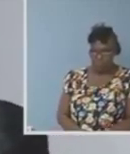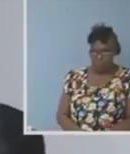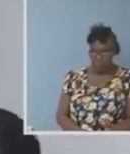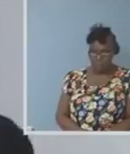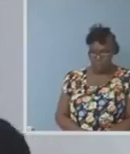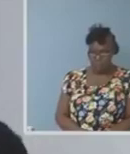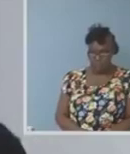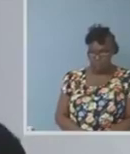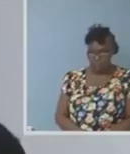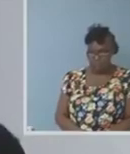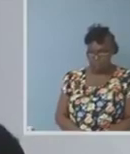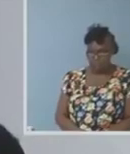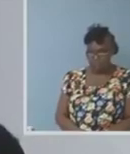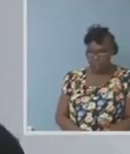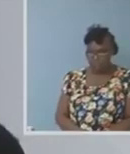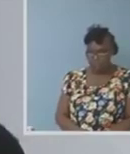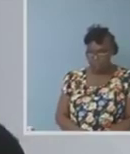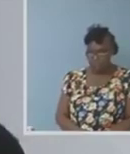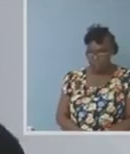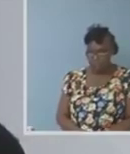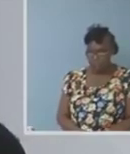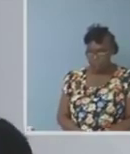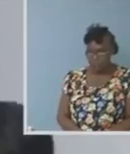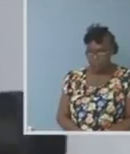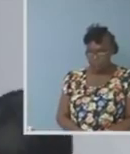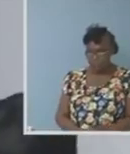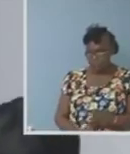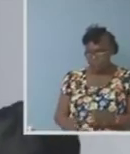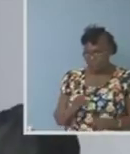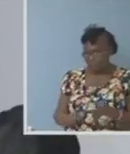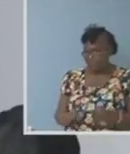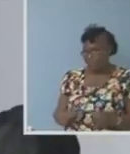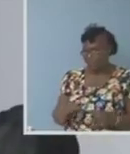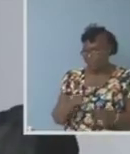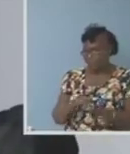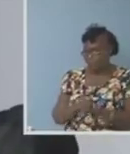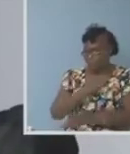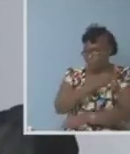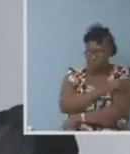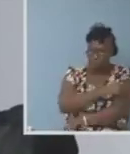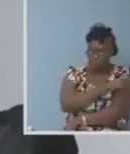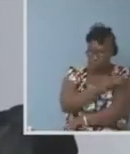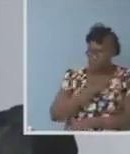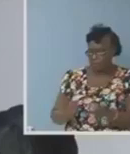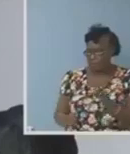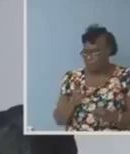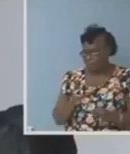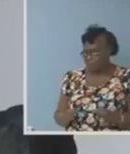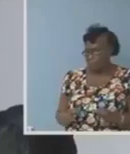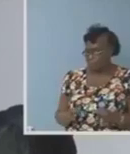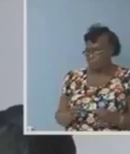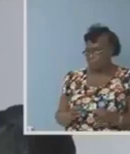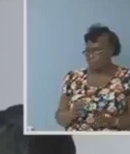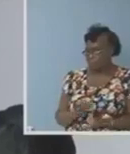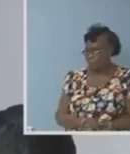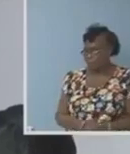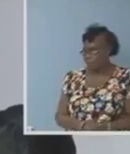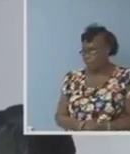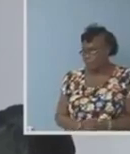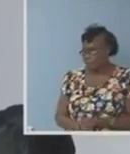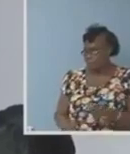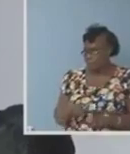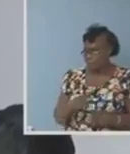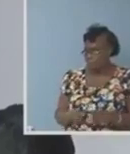but there's a concern if it's at the hospital, how it's going to affect the operation of